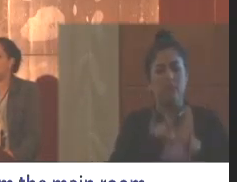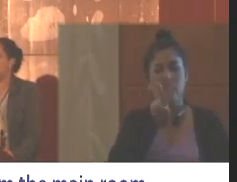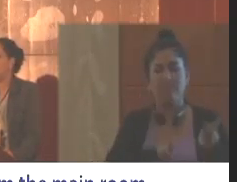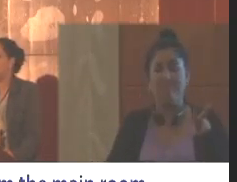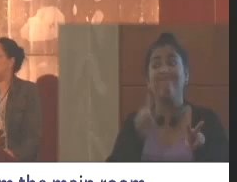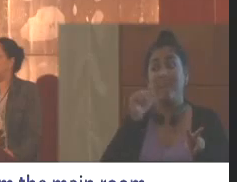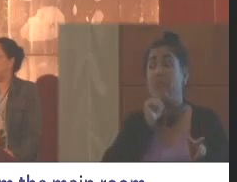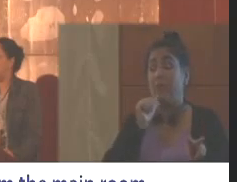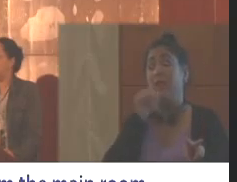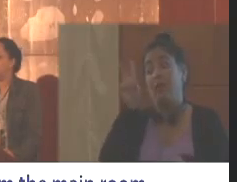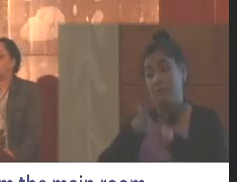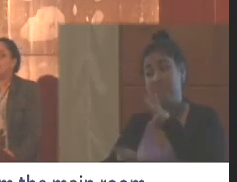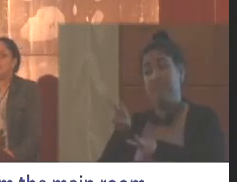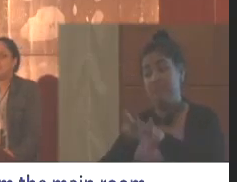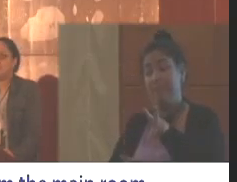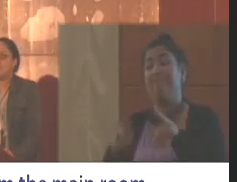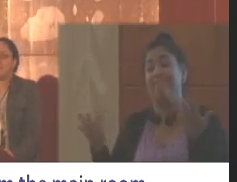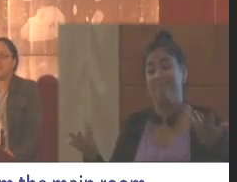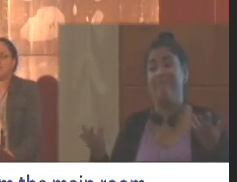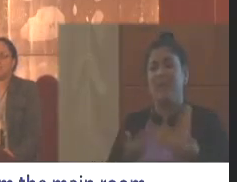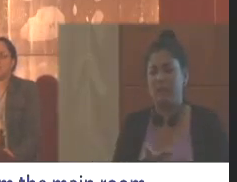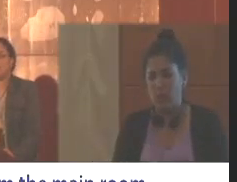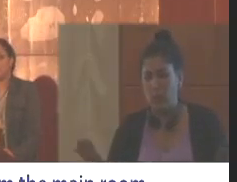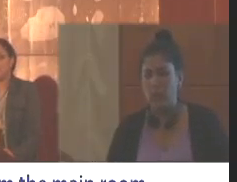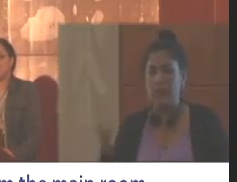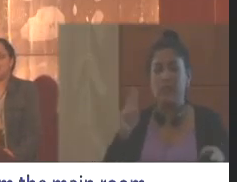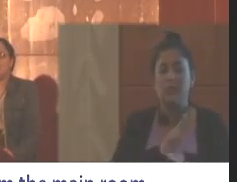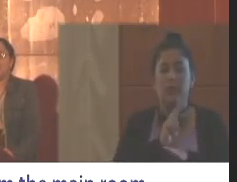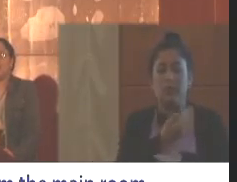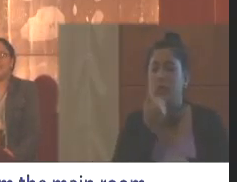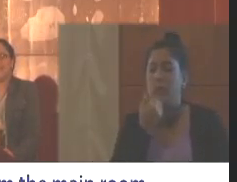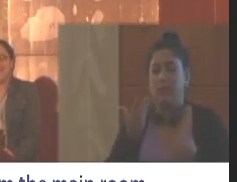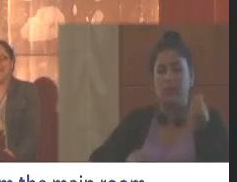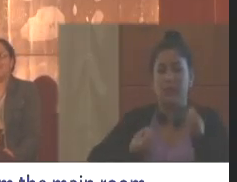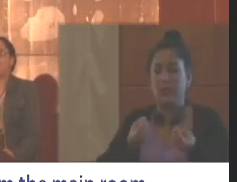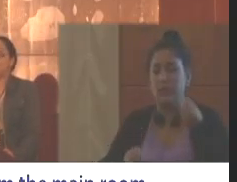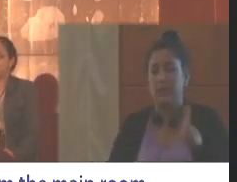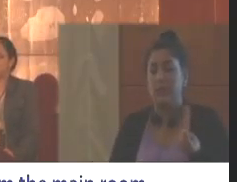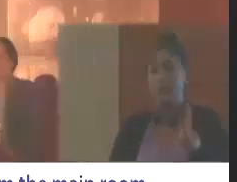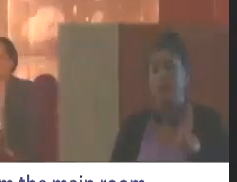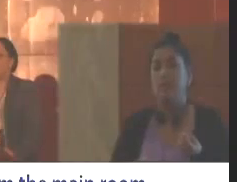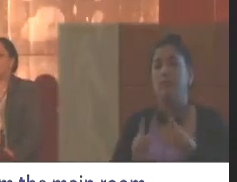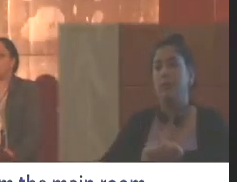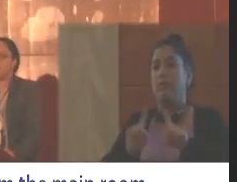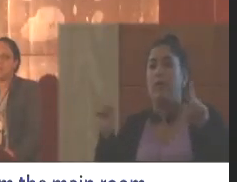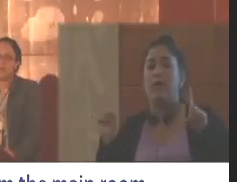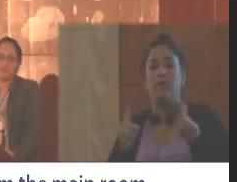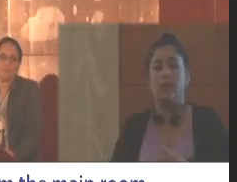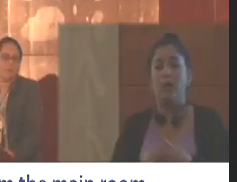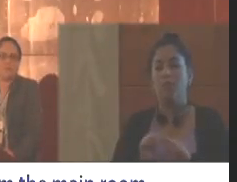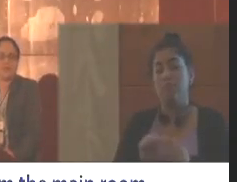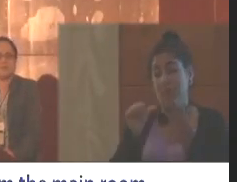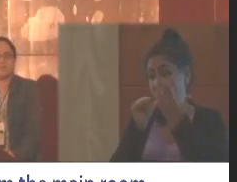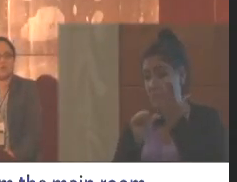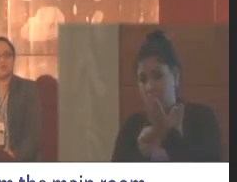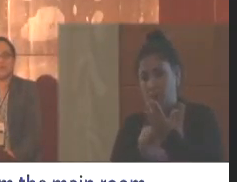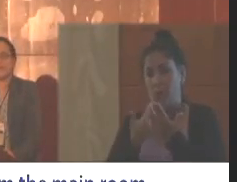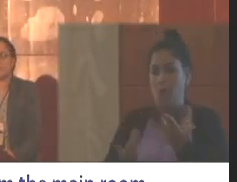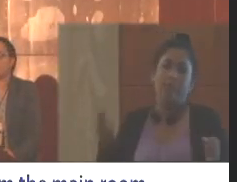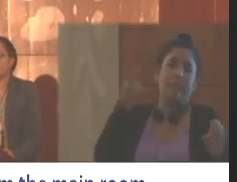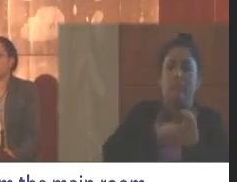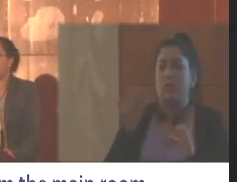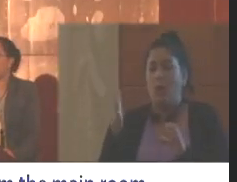to identify the risk and mitigate it. We had an approach that came from civil